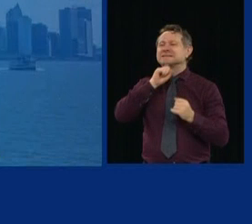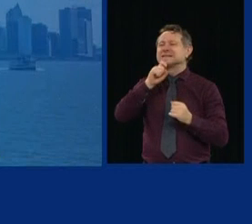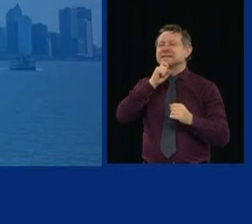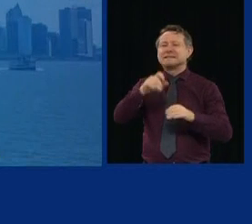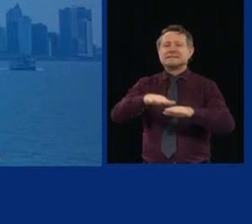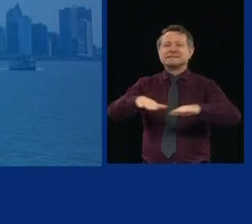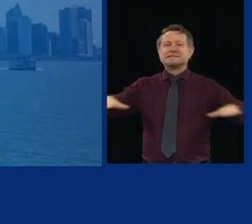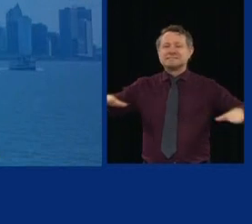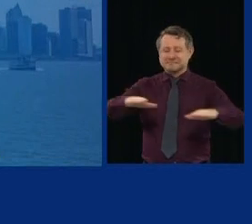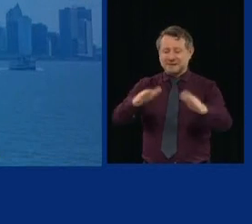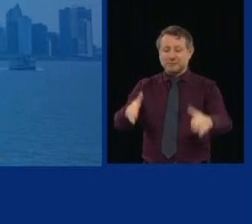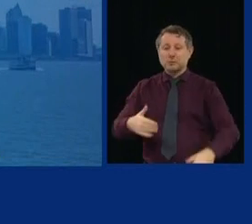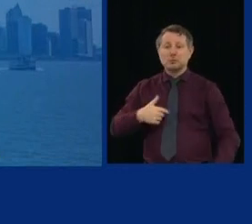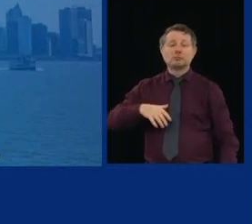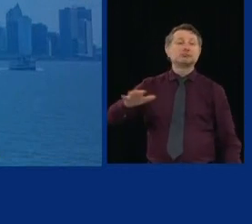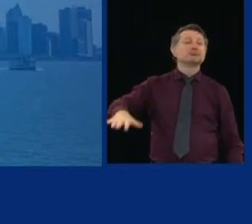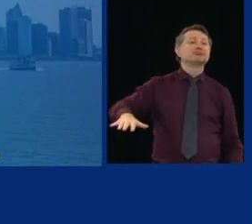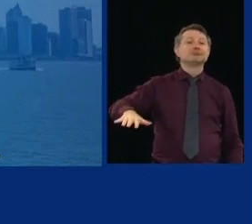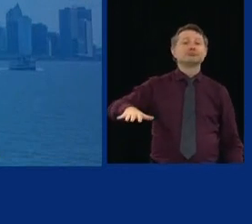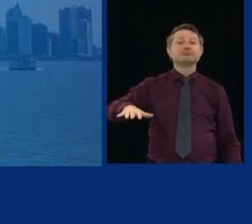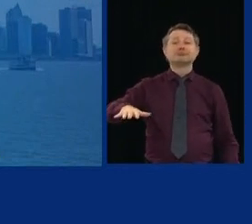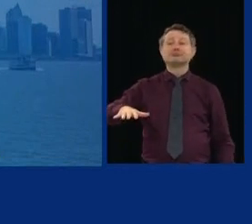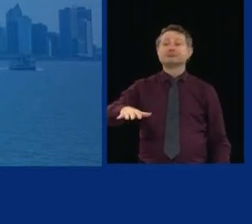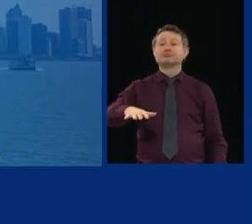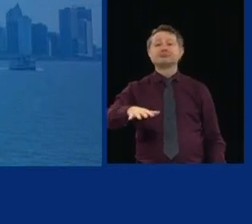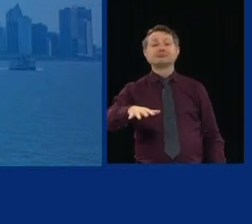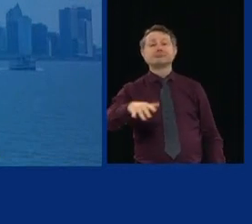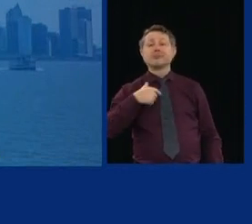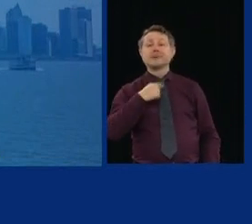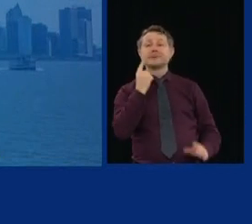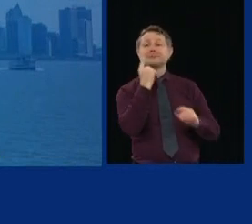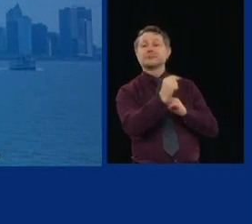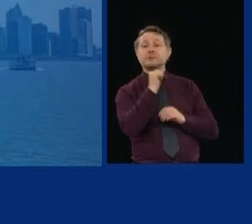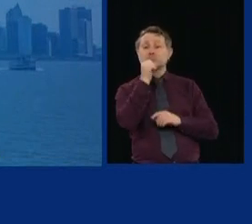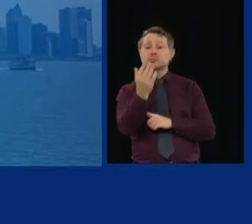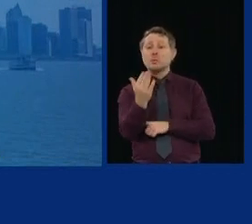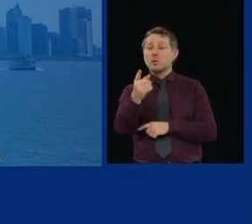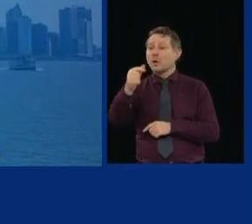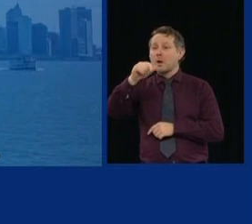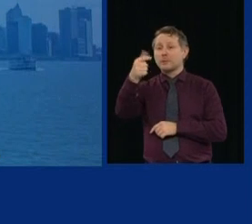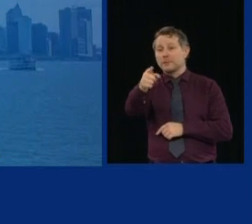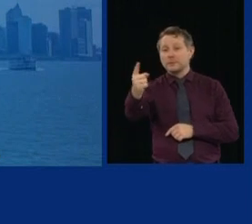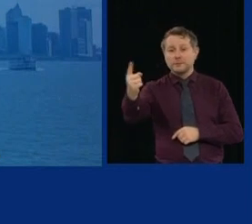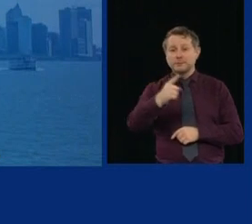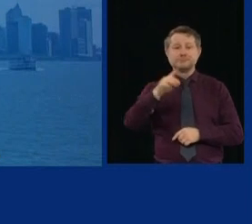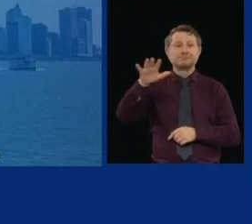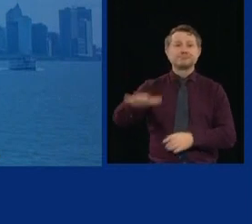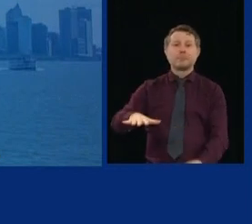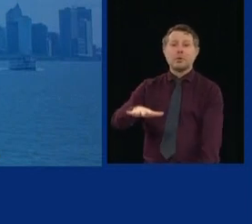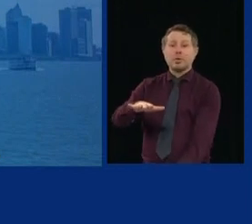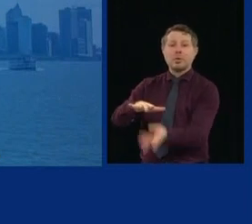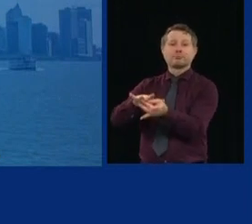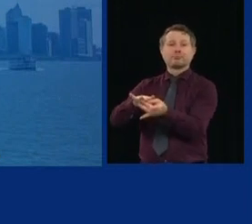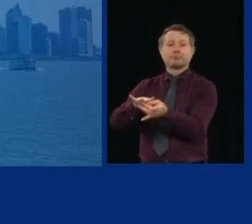in the store the next day, put your hand on that counter, and pick up the virus.